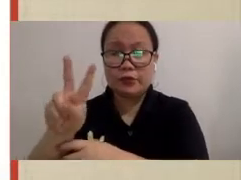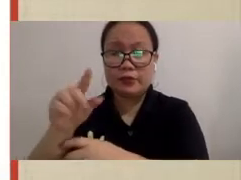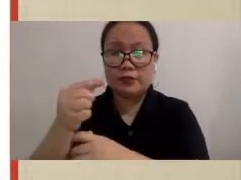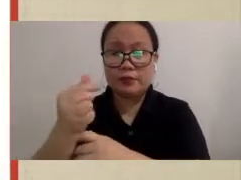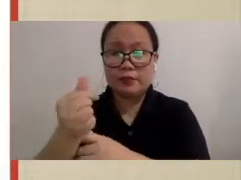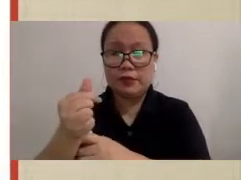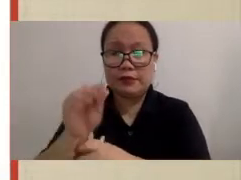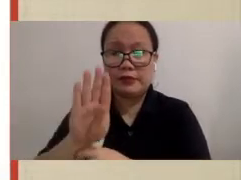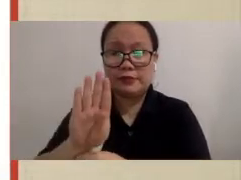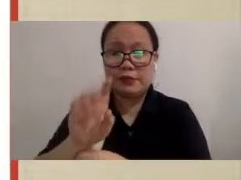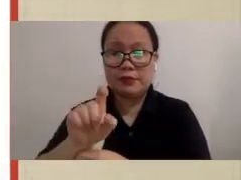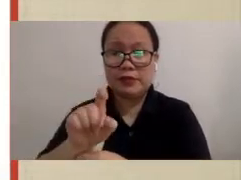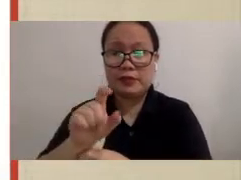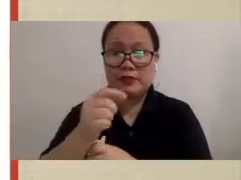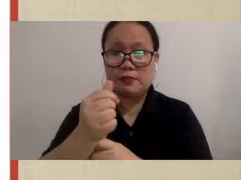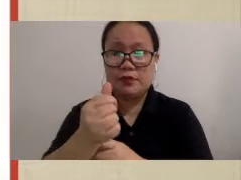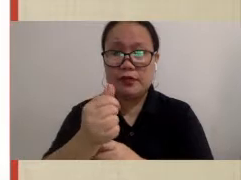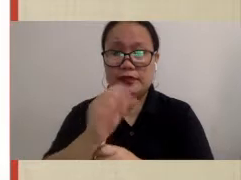equals 0.